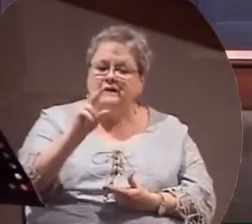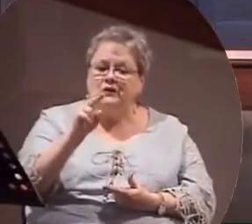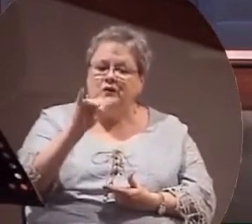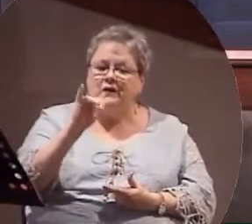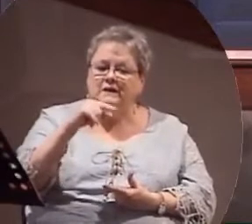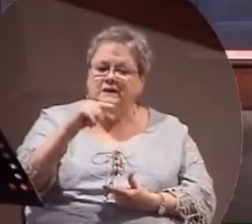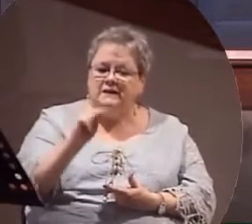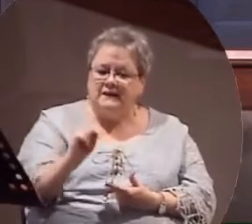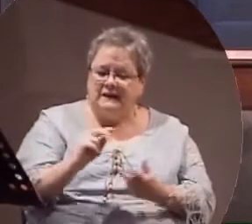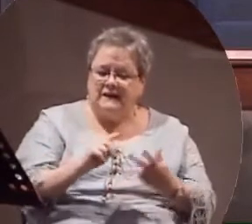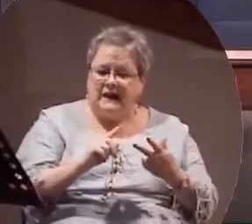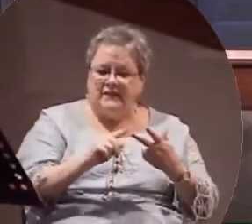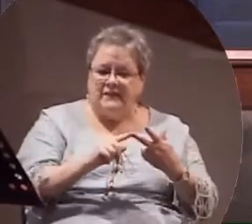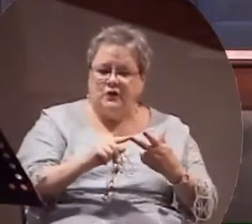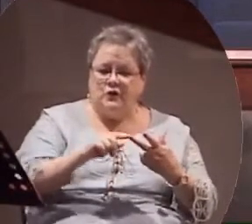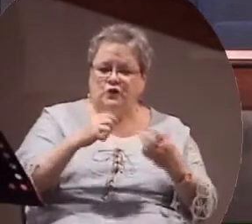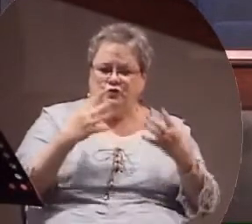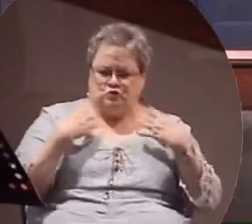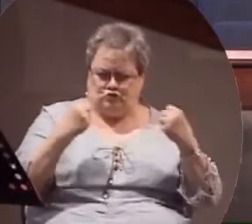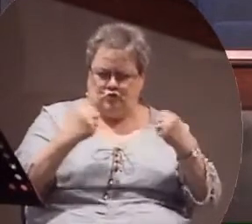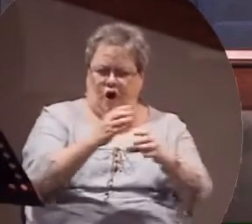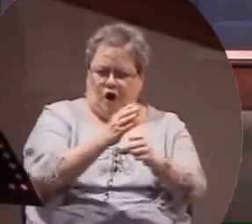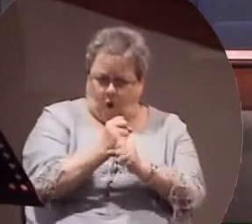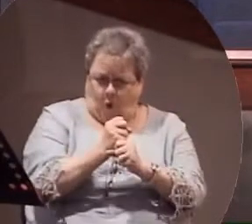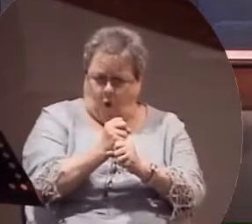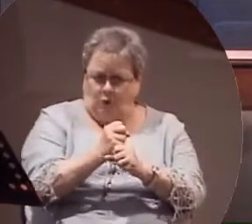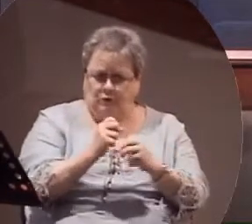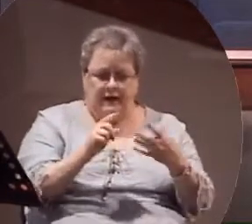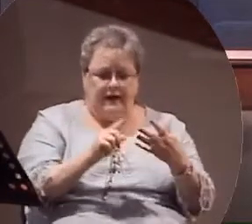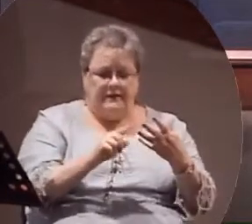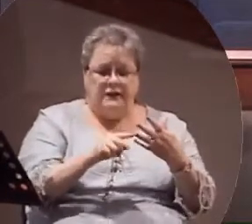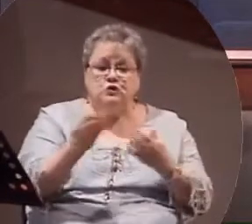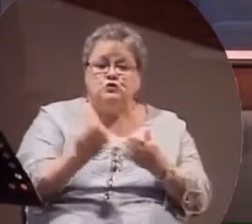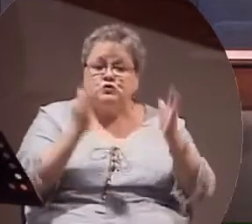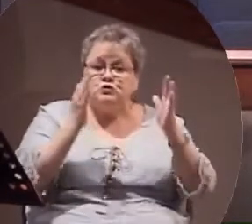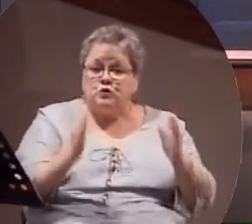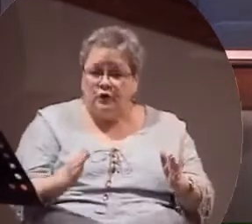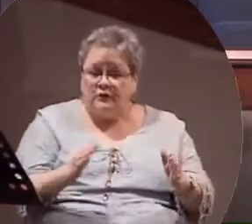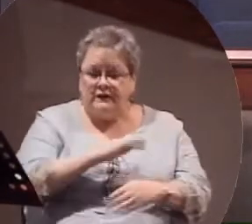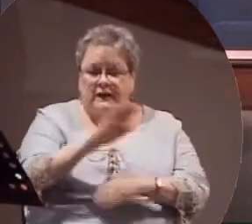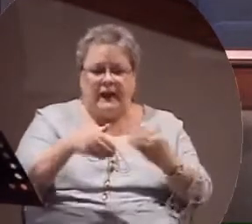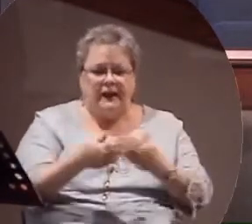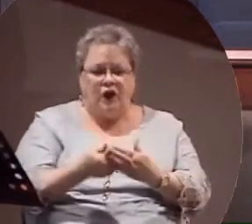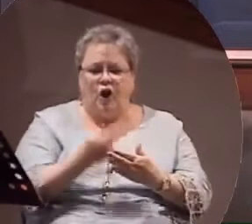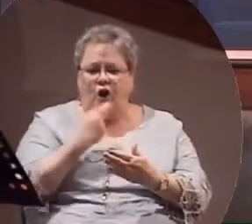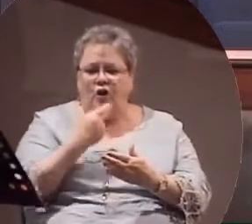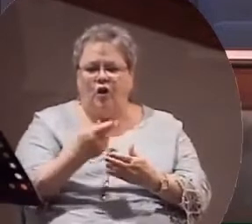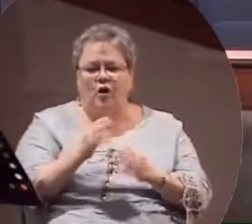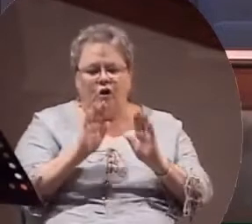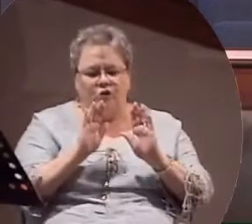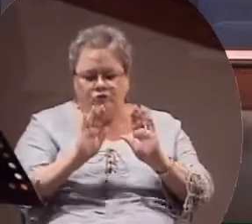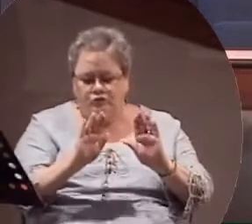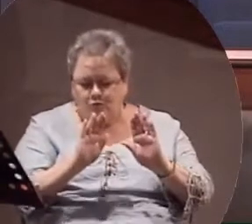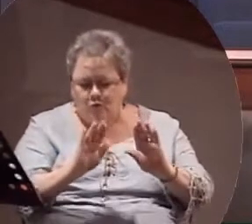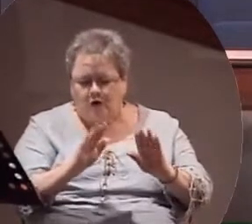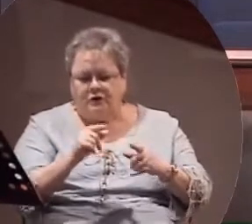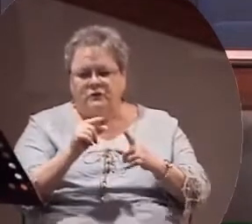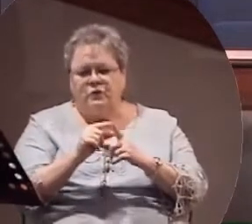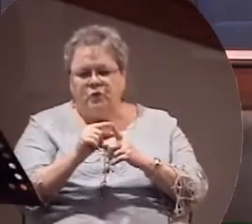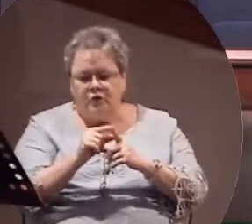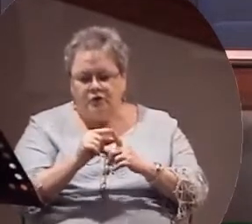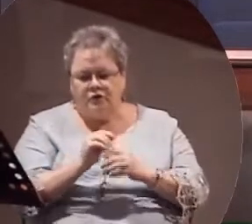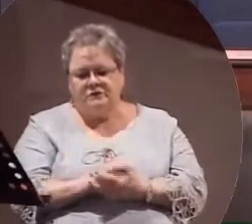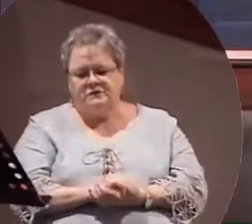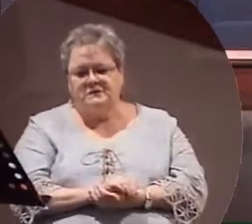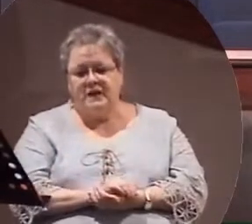the word stronghold, and then I mentioned the word servant. And all of those are certainly good Bible